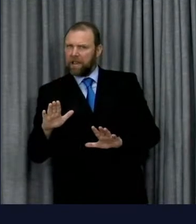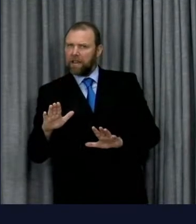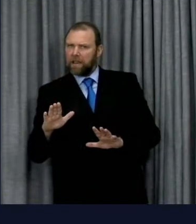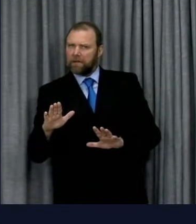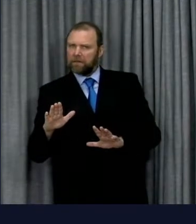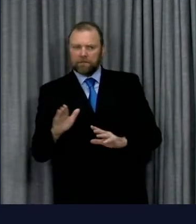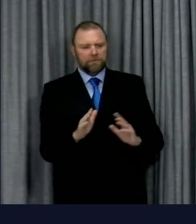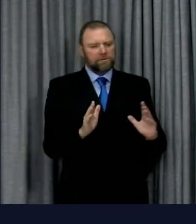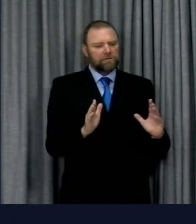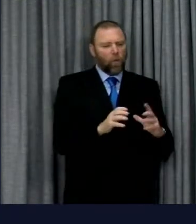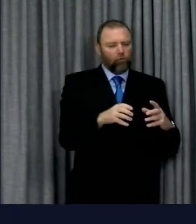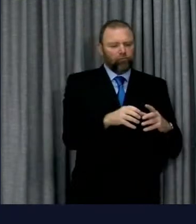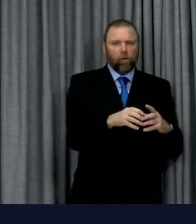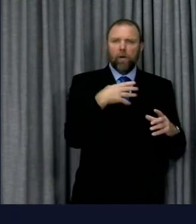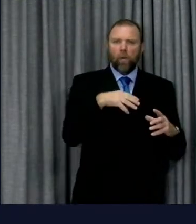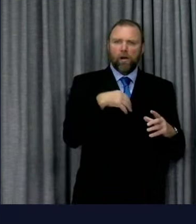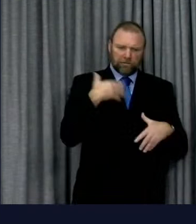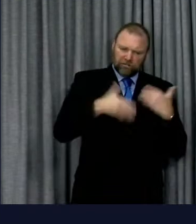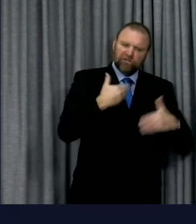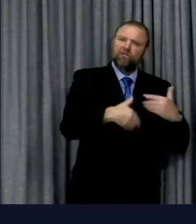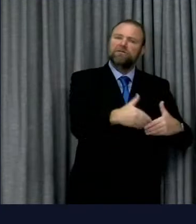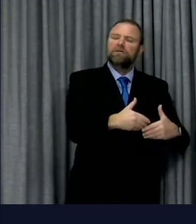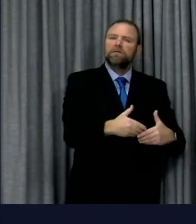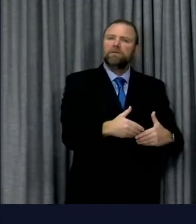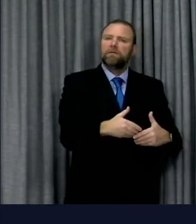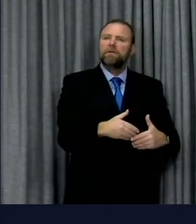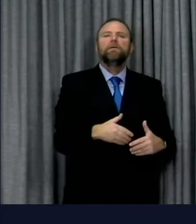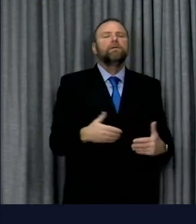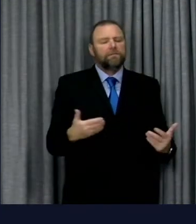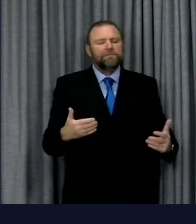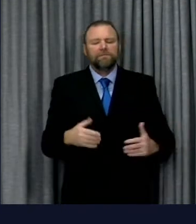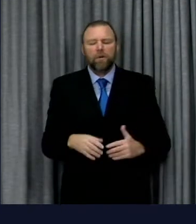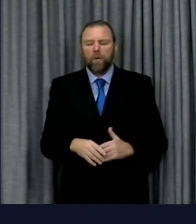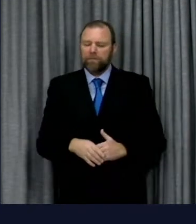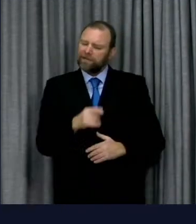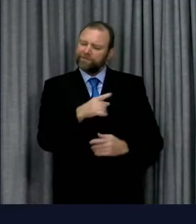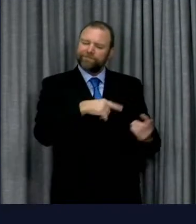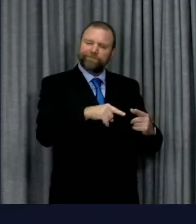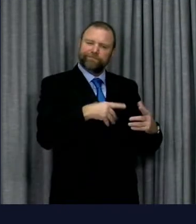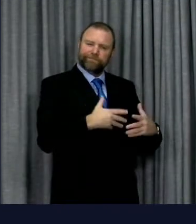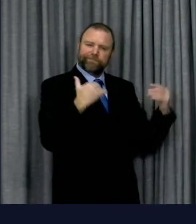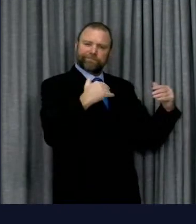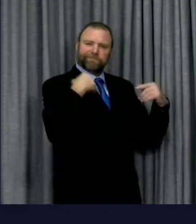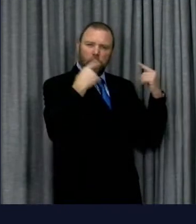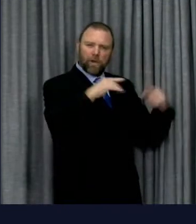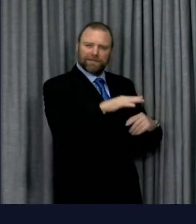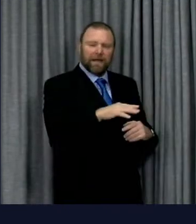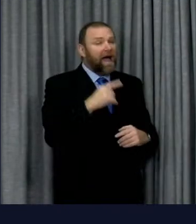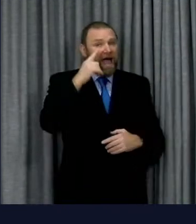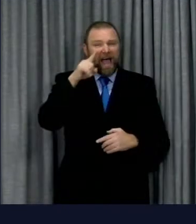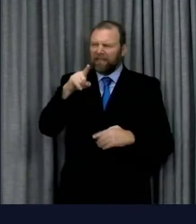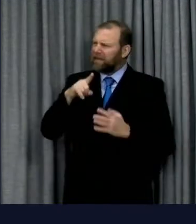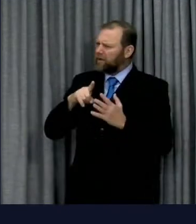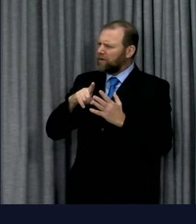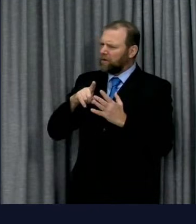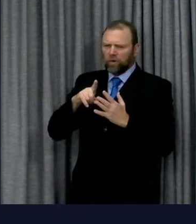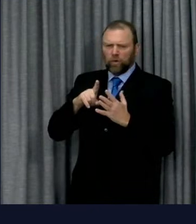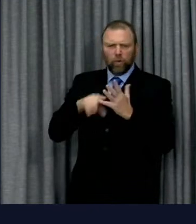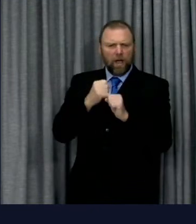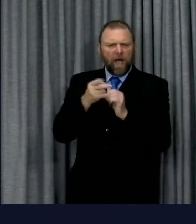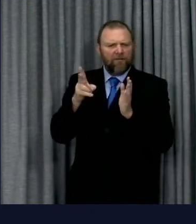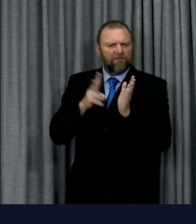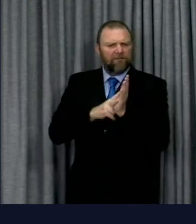quickly than there are people who think we are going too slowly. And that's not just a Welsh phenomenon. I think there was a YouGov poll out